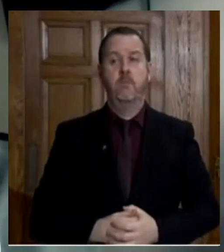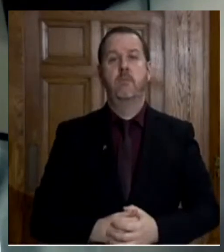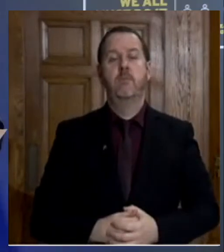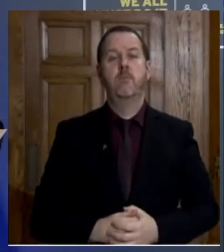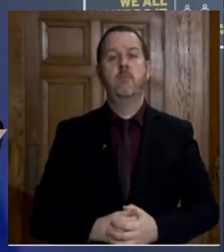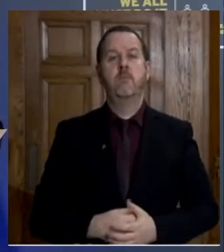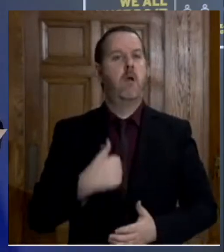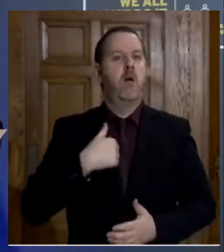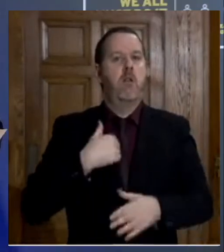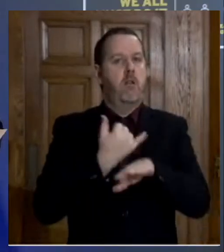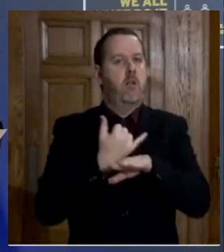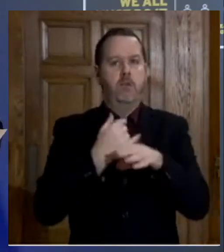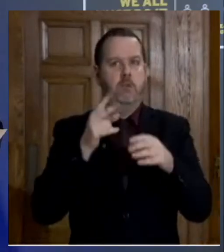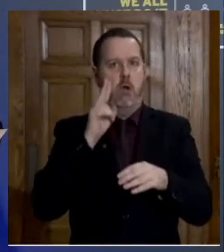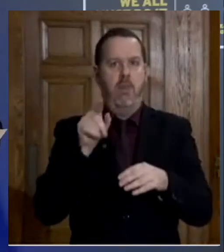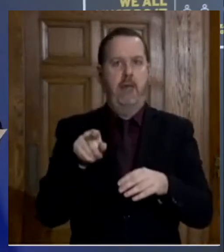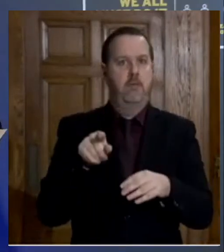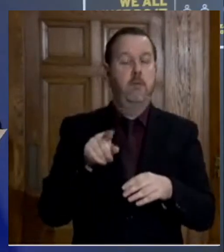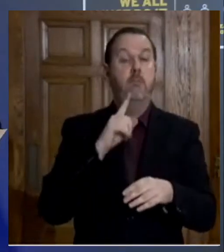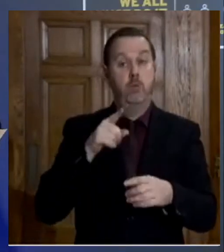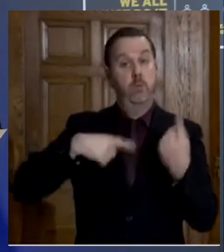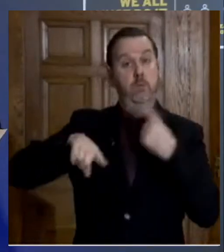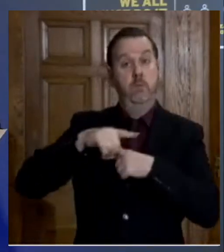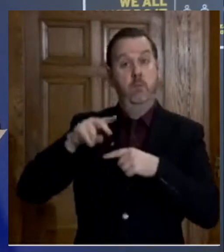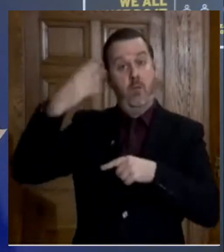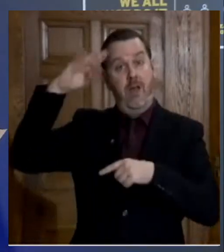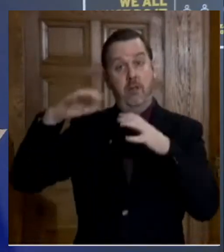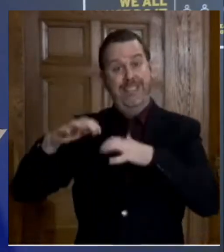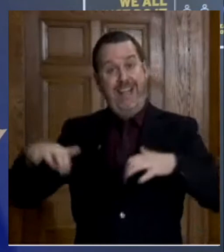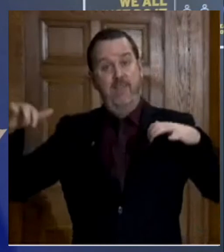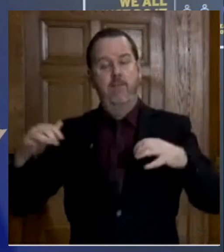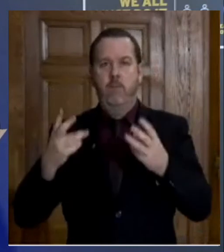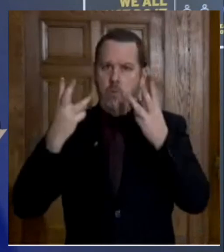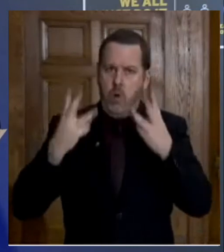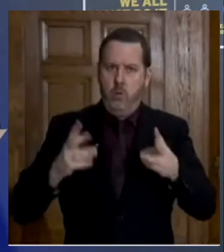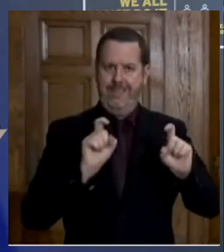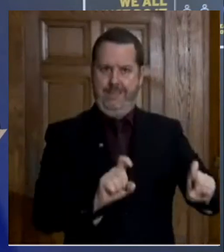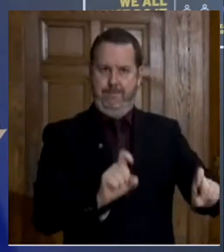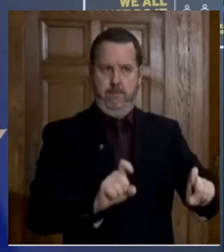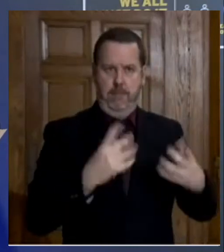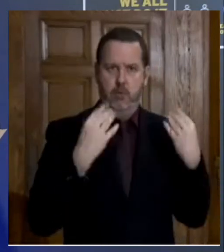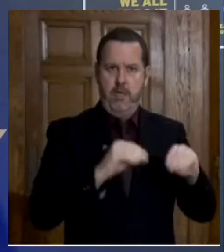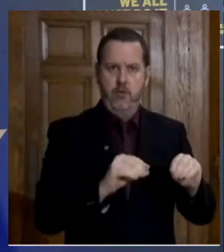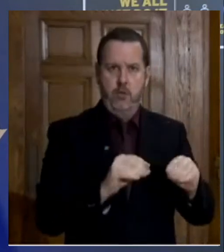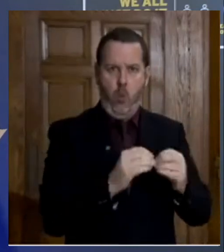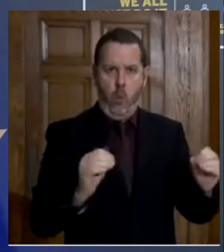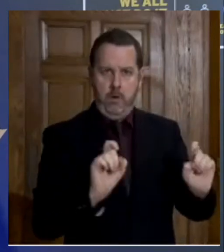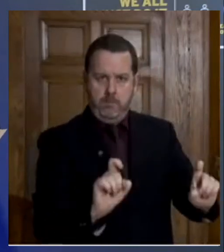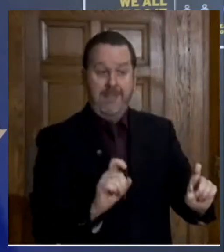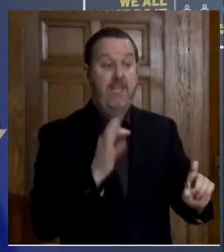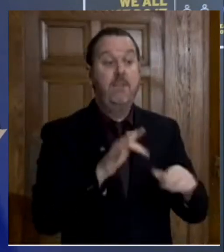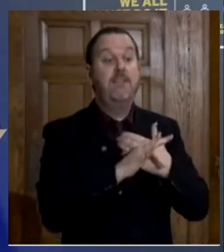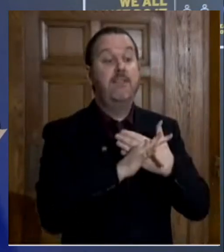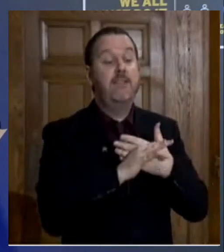the statement, Rebecca, but the executive is committed to keeping education as a priority and opening schools when it is safely to do so.